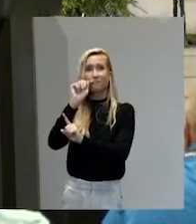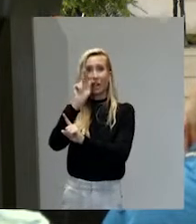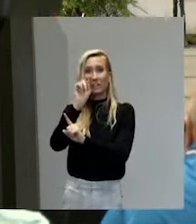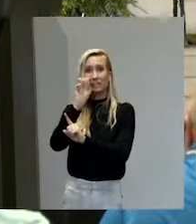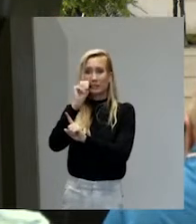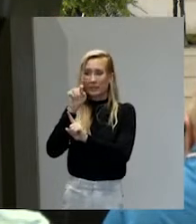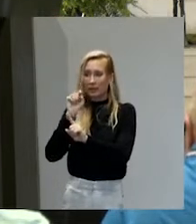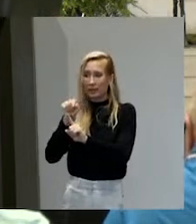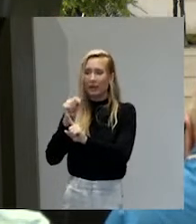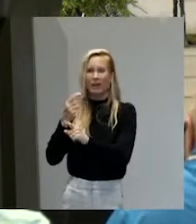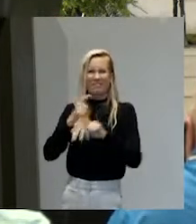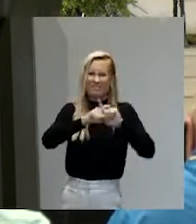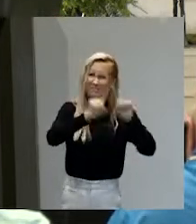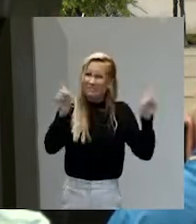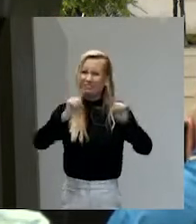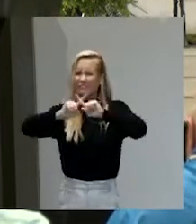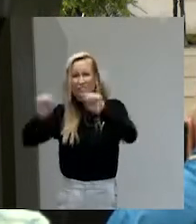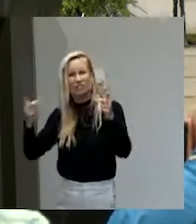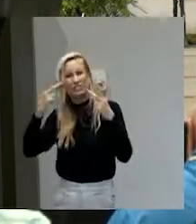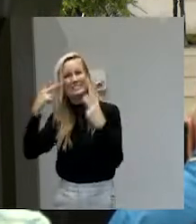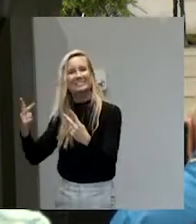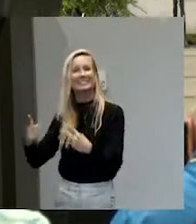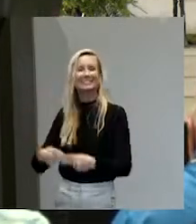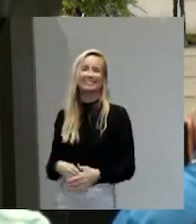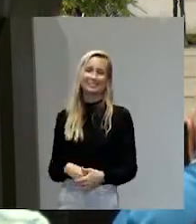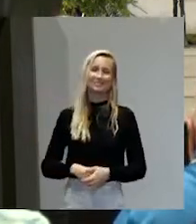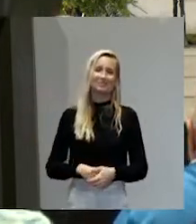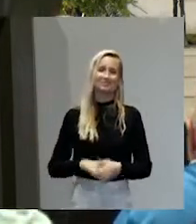From Andrew Duff.